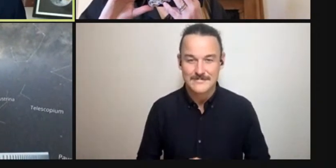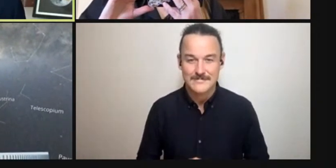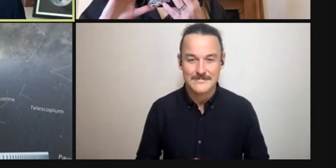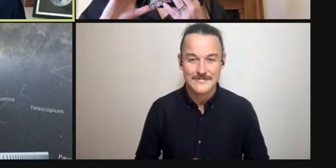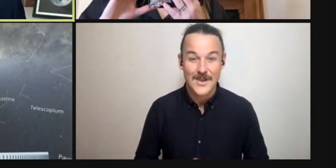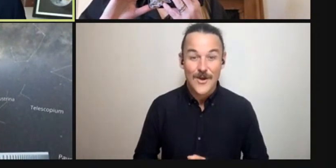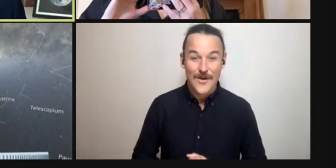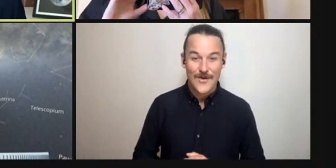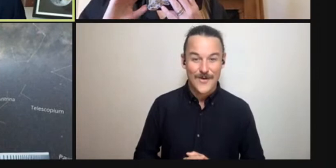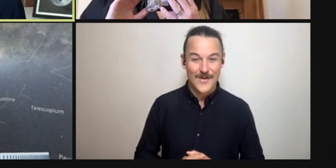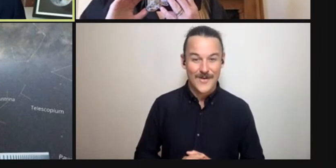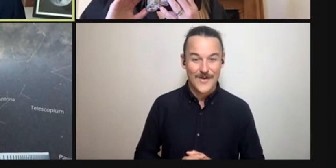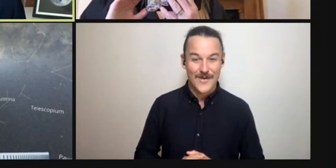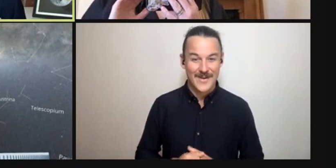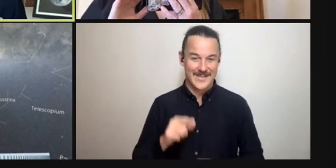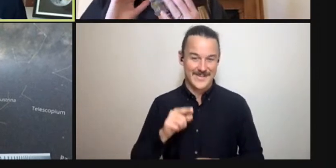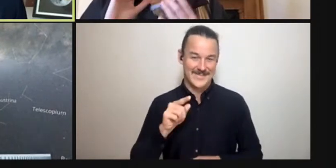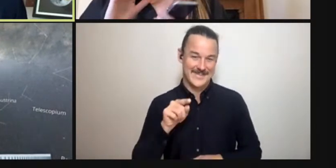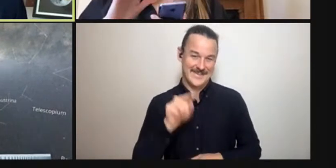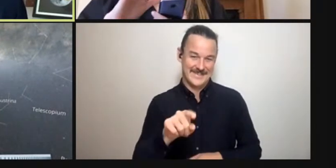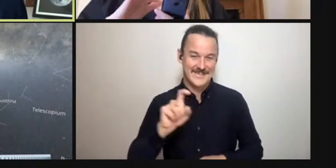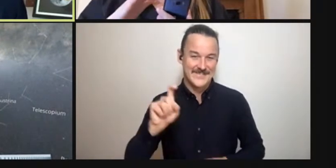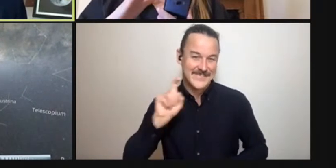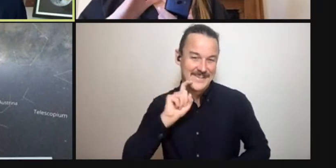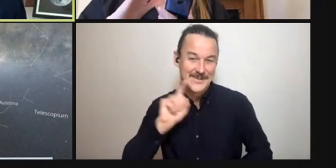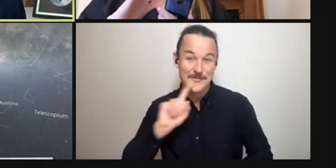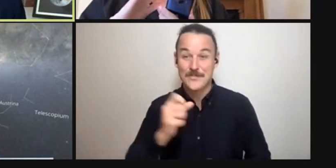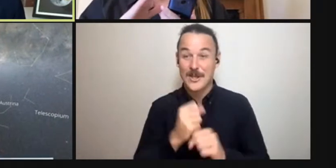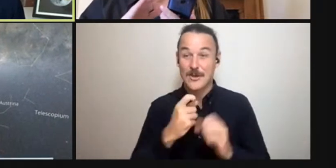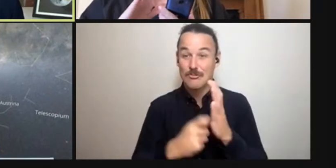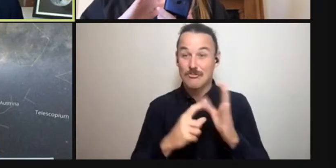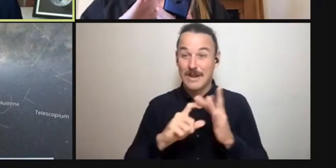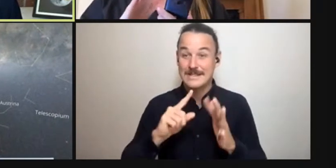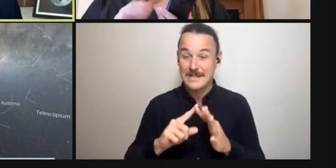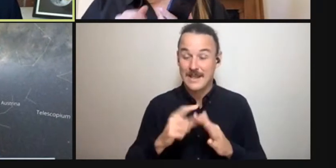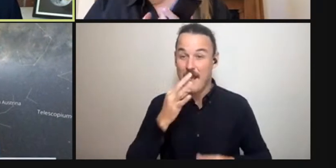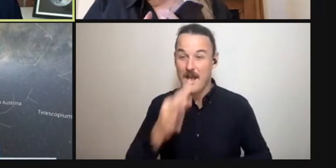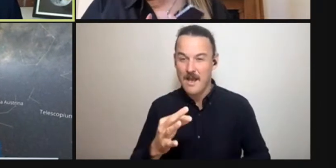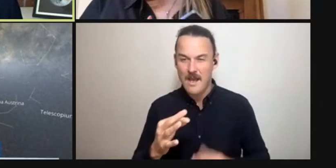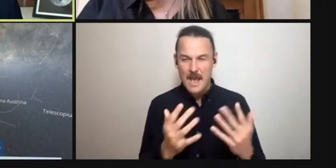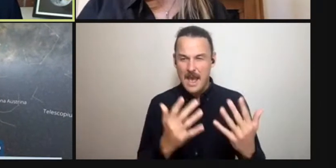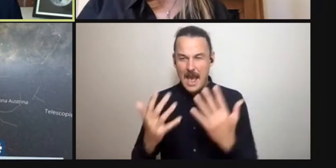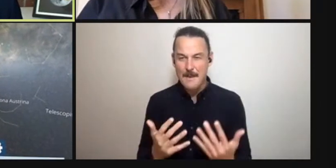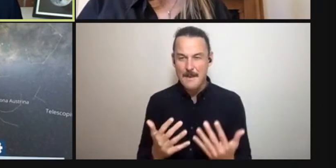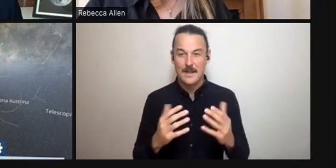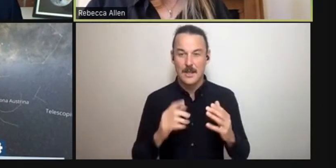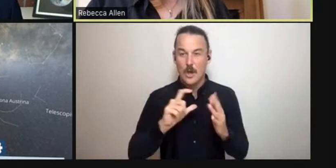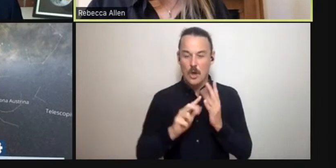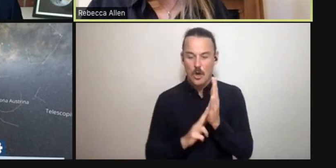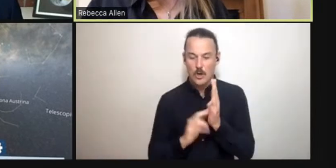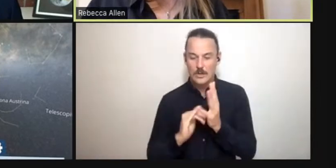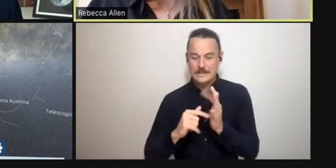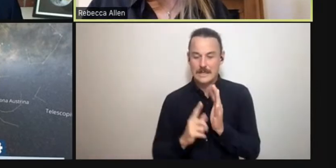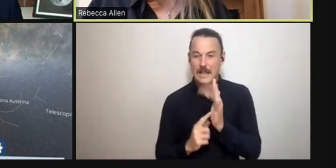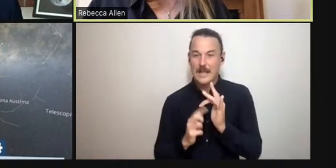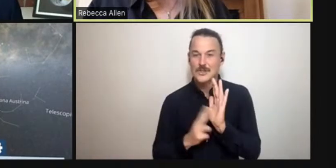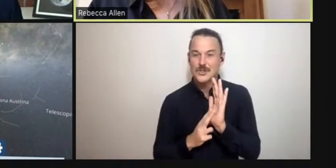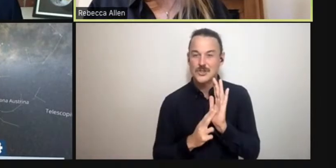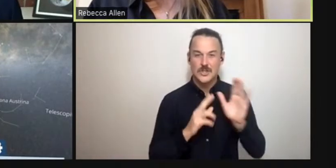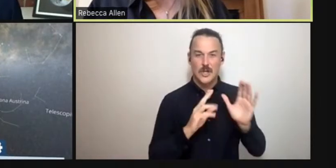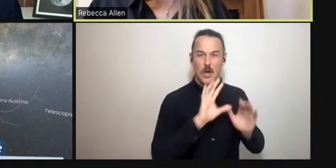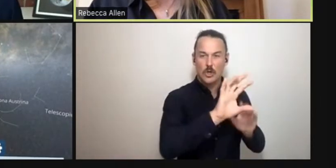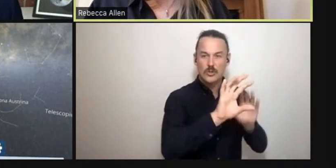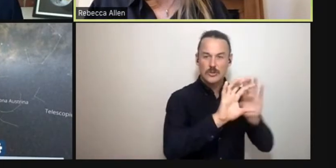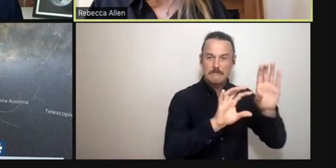This will be a good one for you, Rebecca. Gracie Peterson has asked, how many constellations are there? Oh gosh, I can't answer. I'm